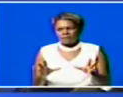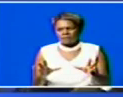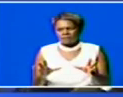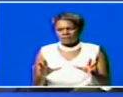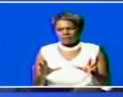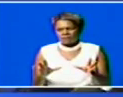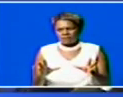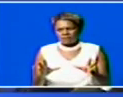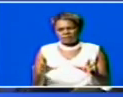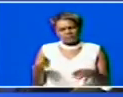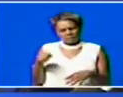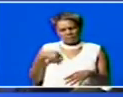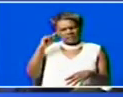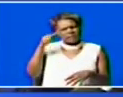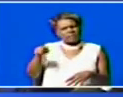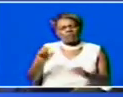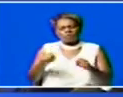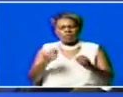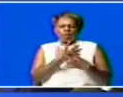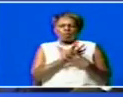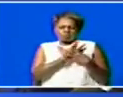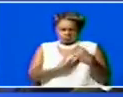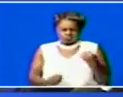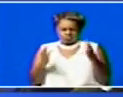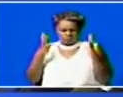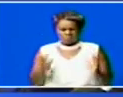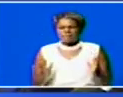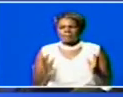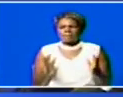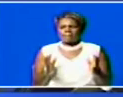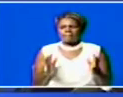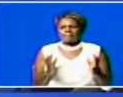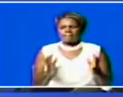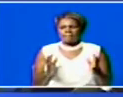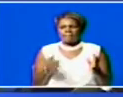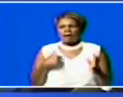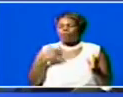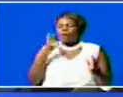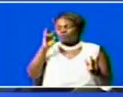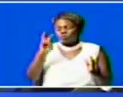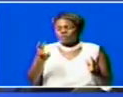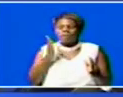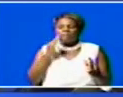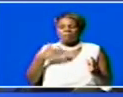befitting of her, and I thought she'd break down. Yeah. And I didn't want to see her break